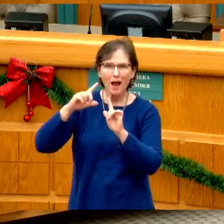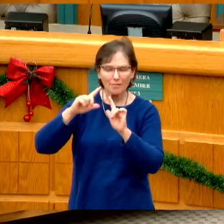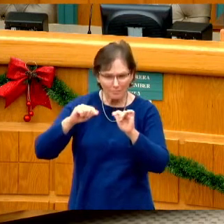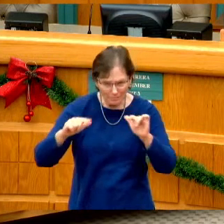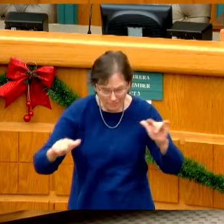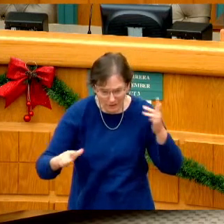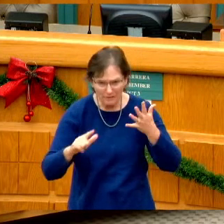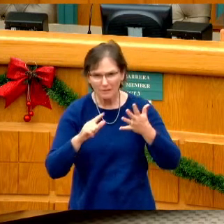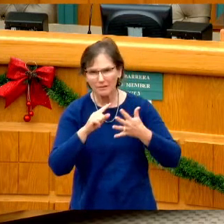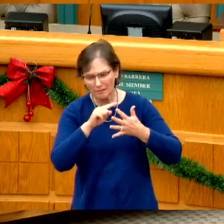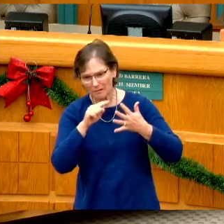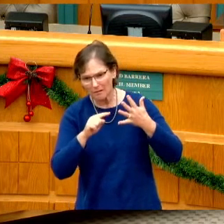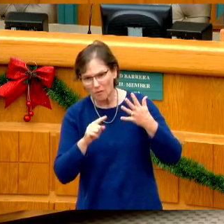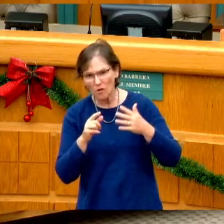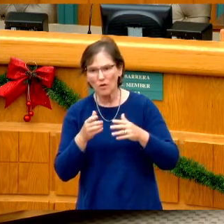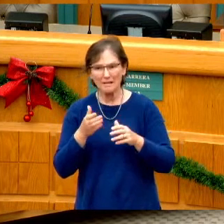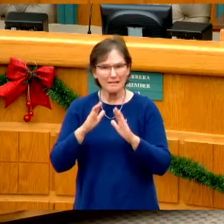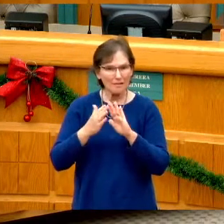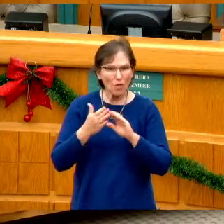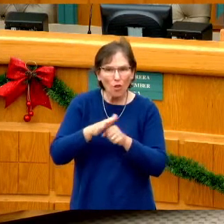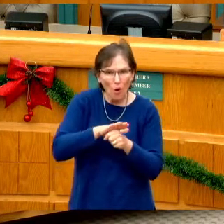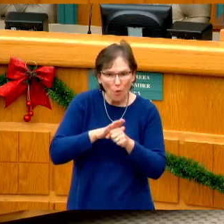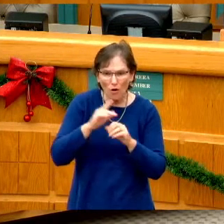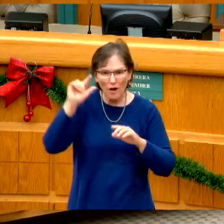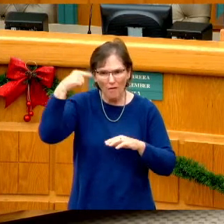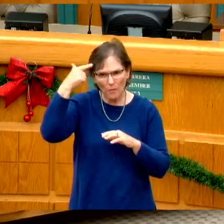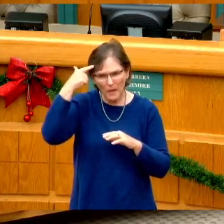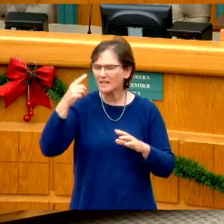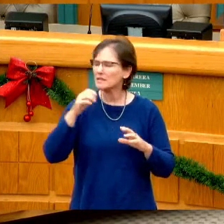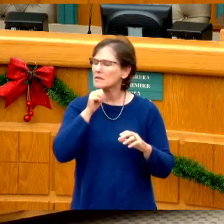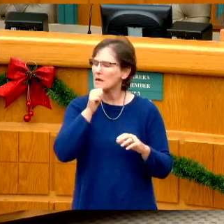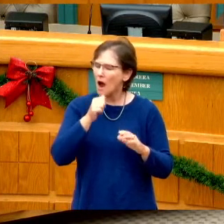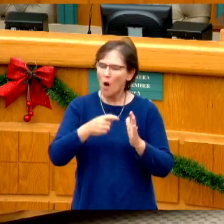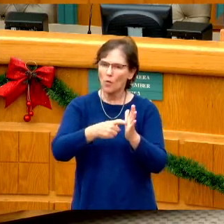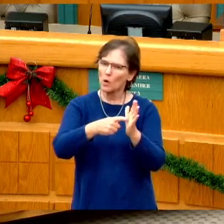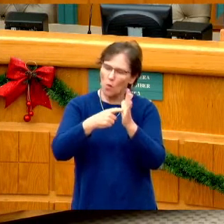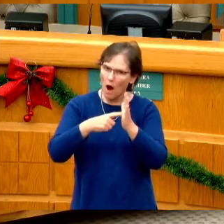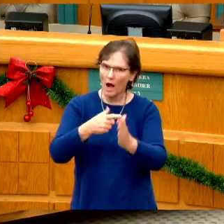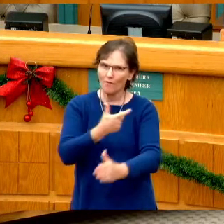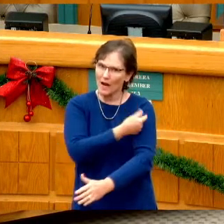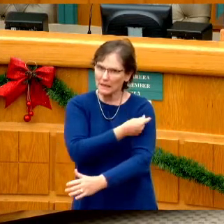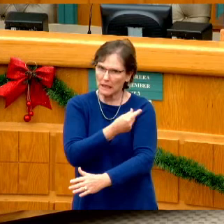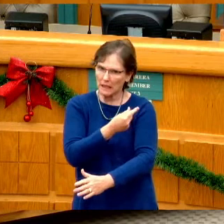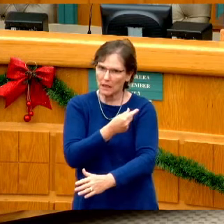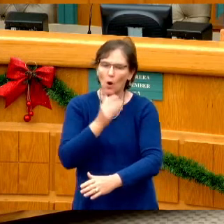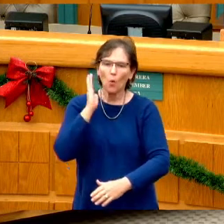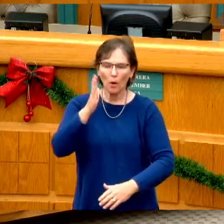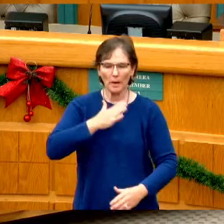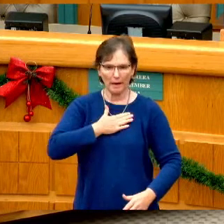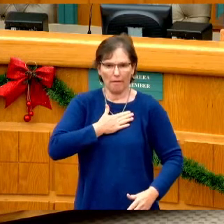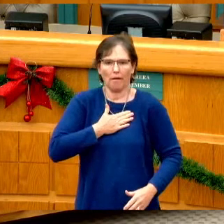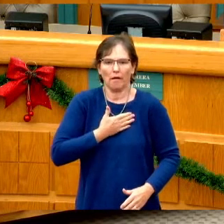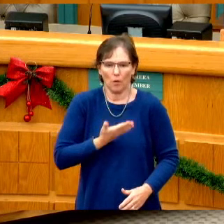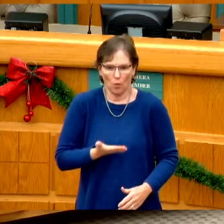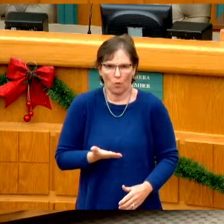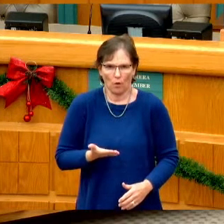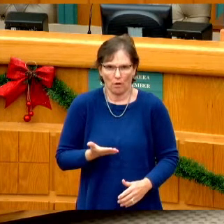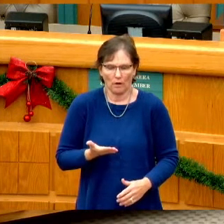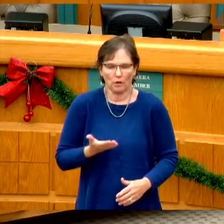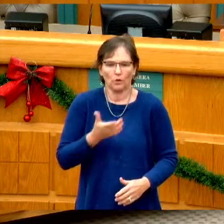local government, county and city. This is going to be a voluntary program, and